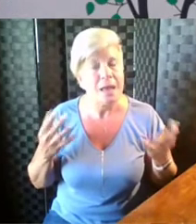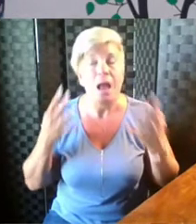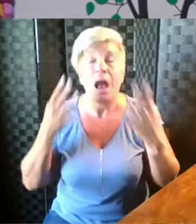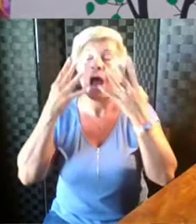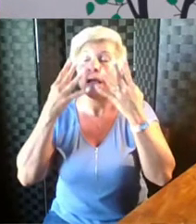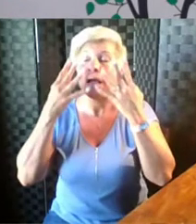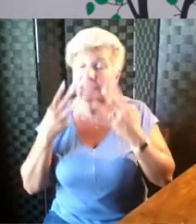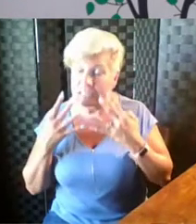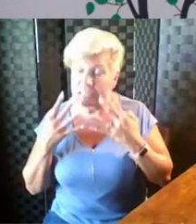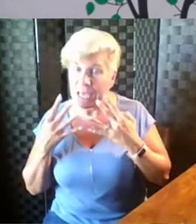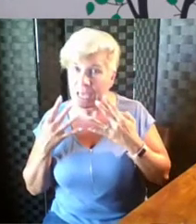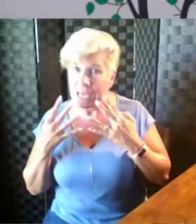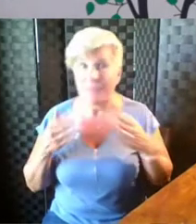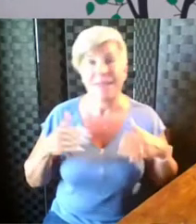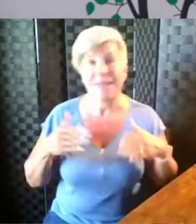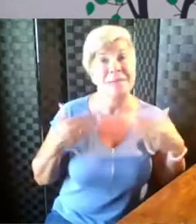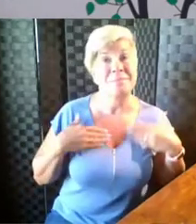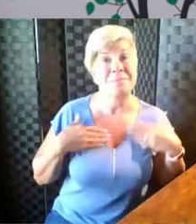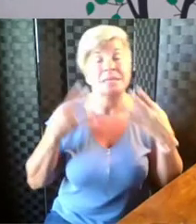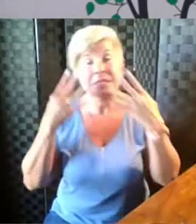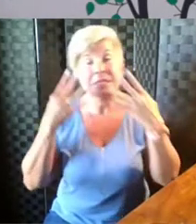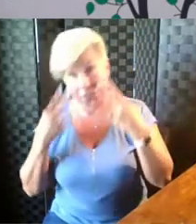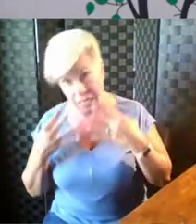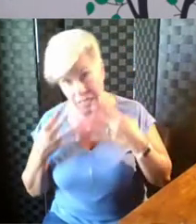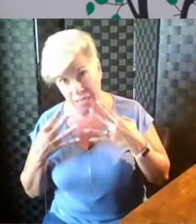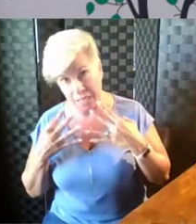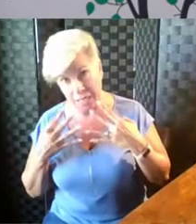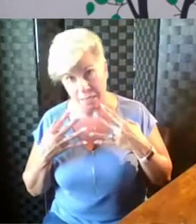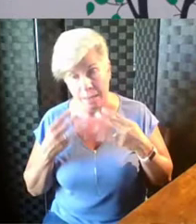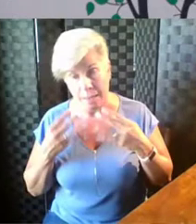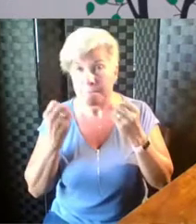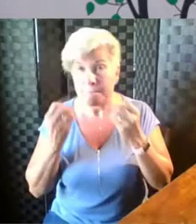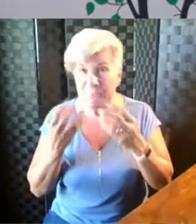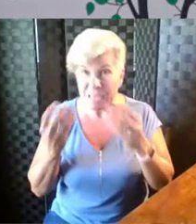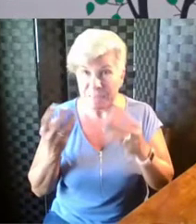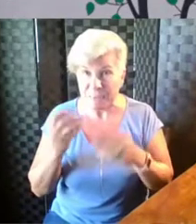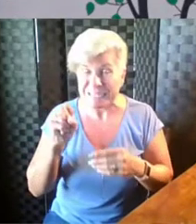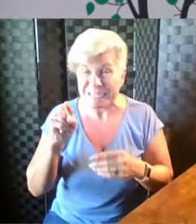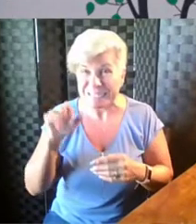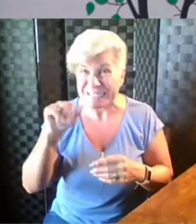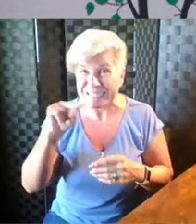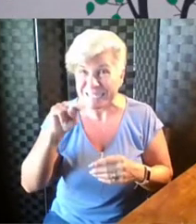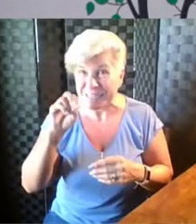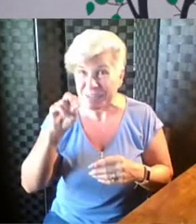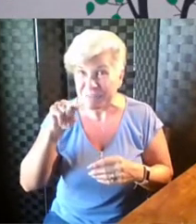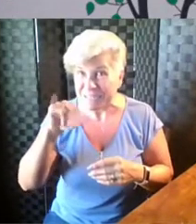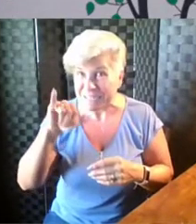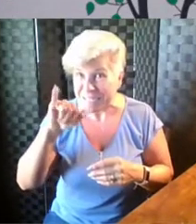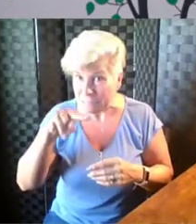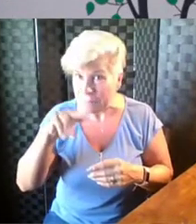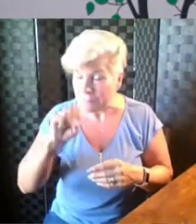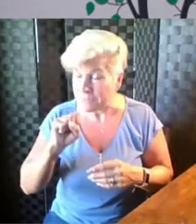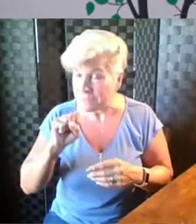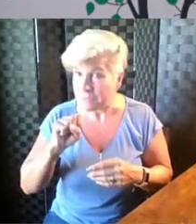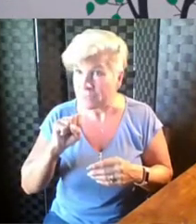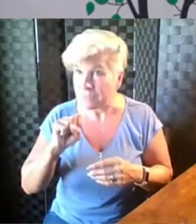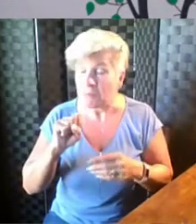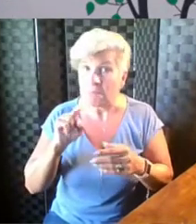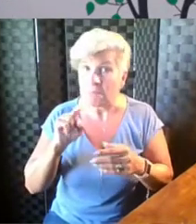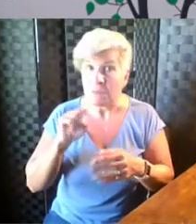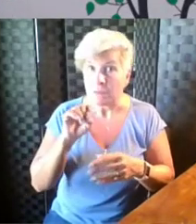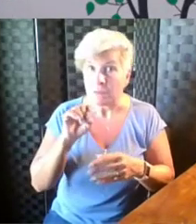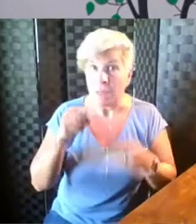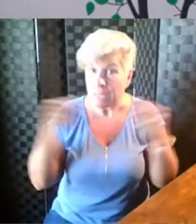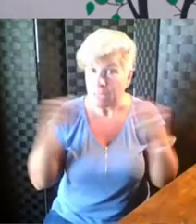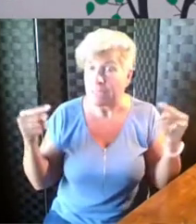I came up with sad. Now, there are many synonyms for sad that would be considered